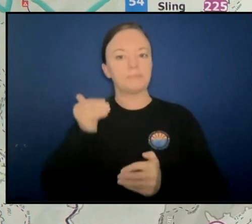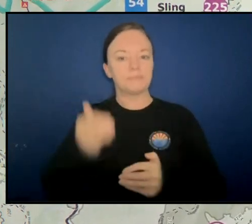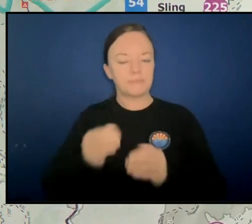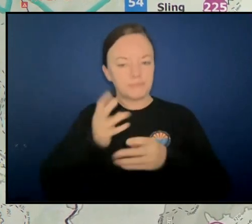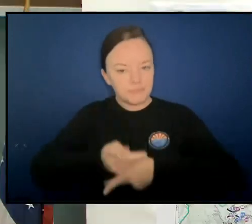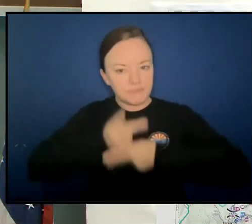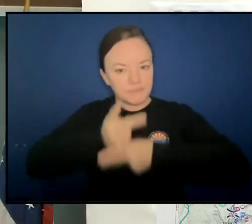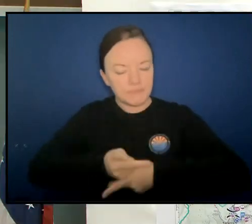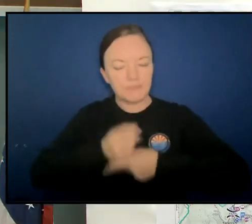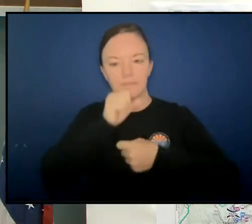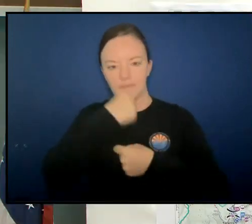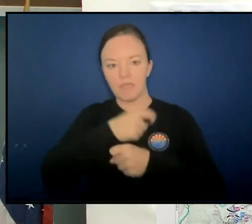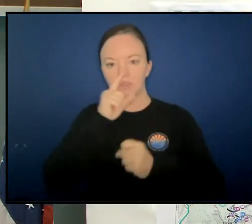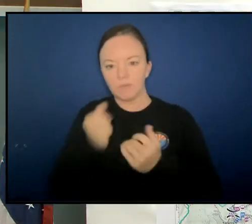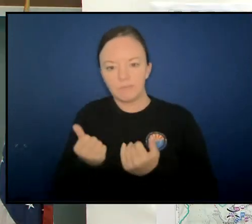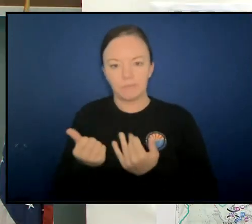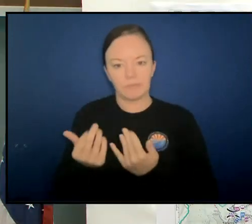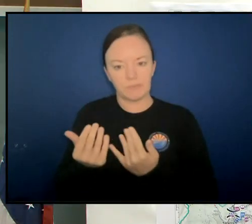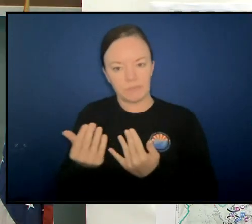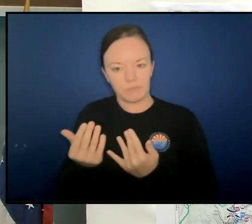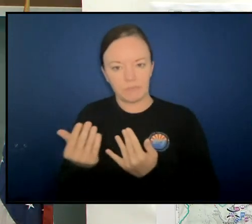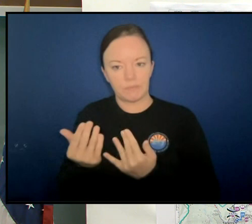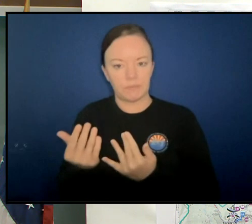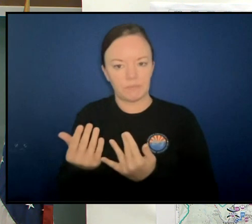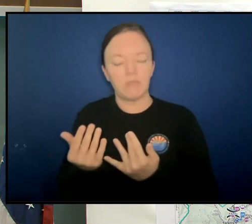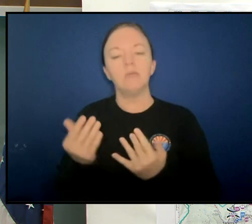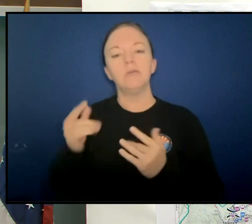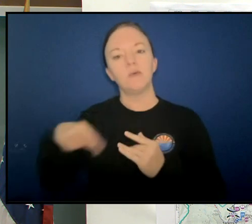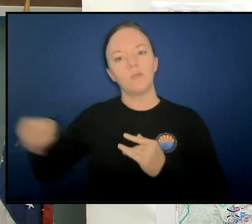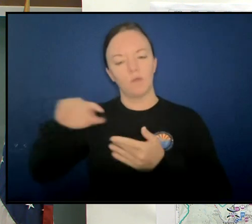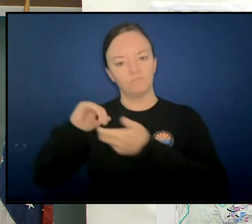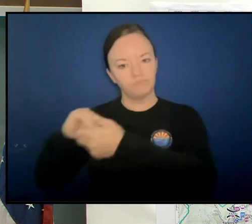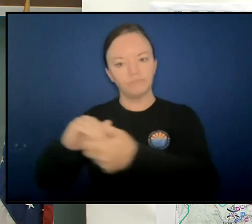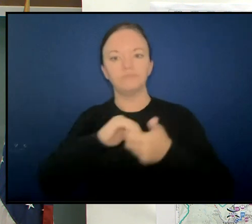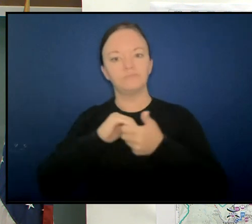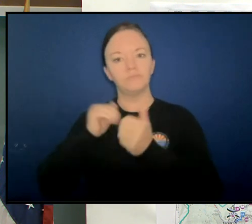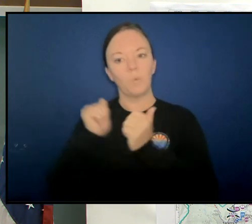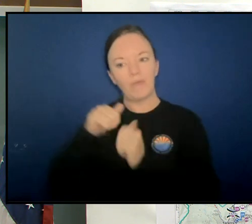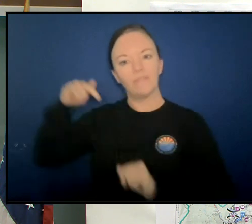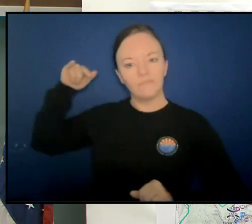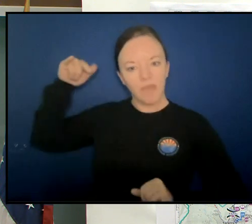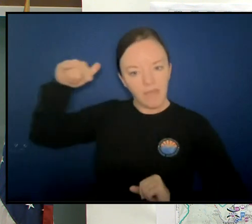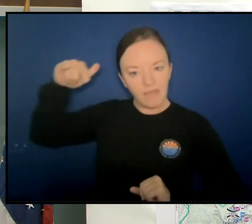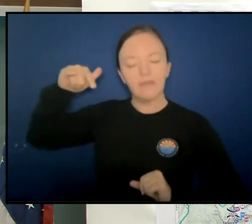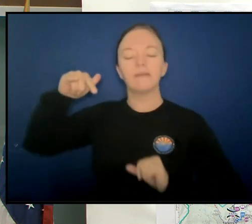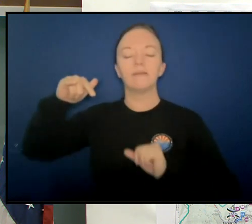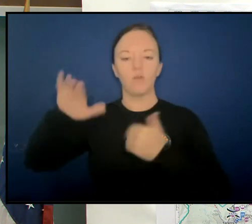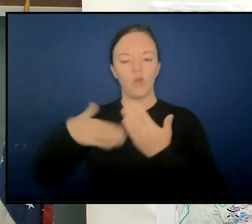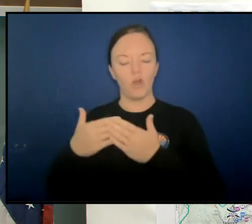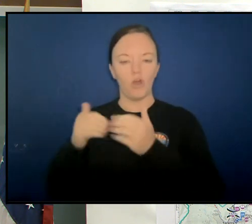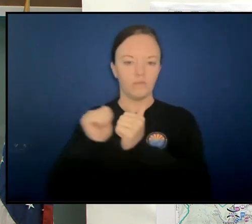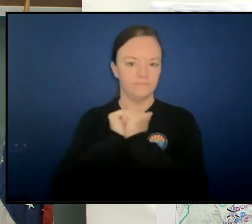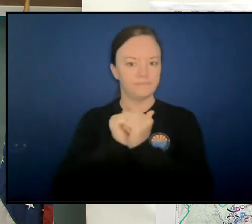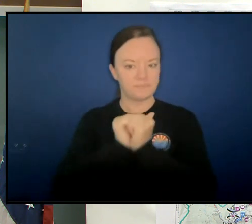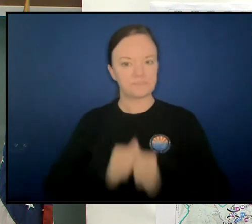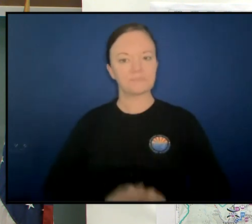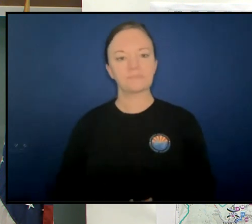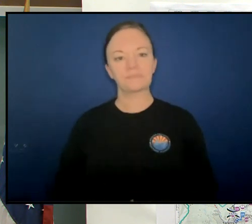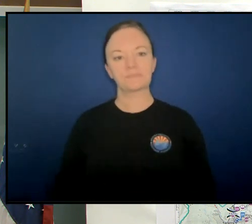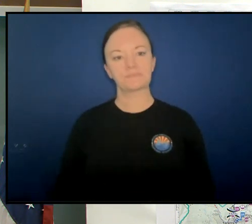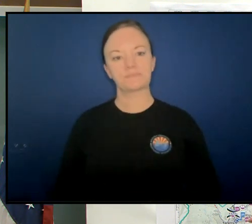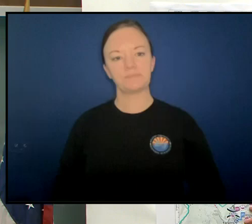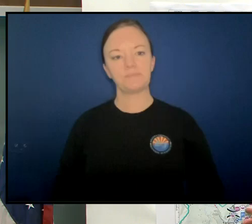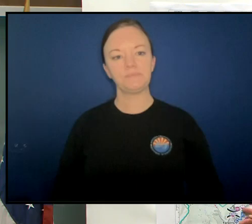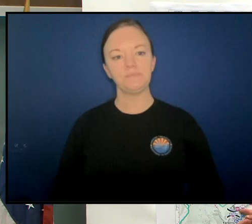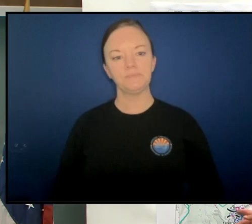those folks are working very diligently out there with each other and then the aviation assets that we have on the incident. Moving along